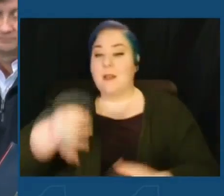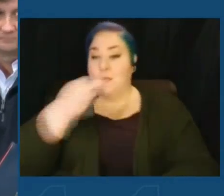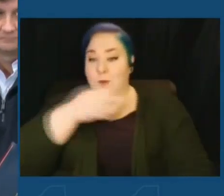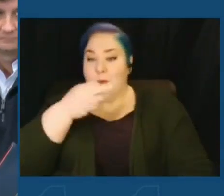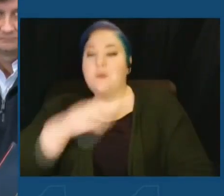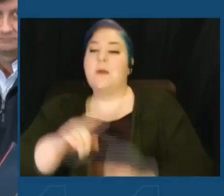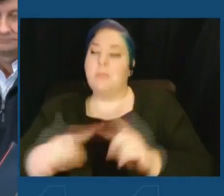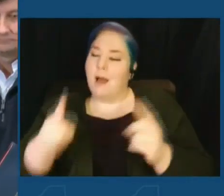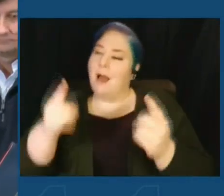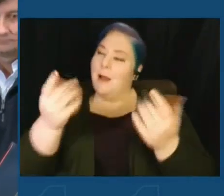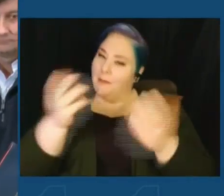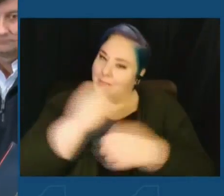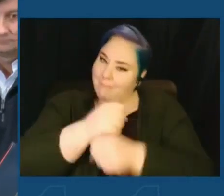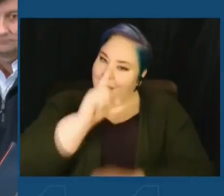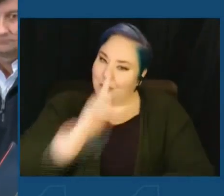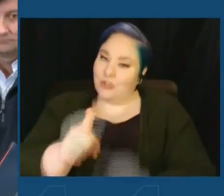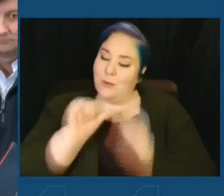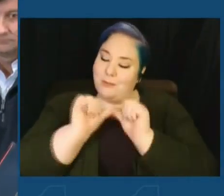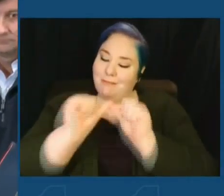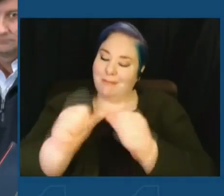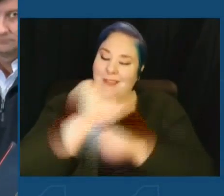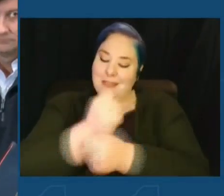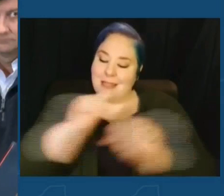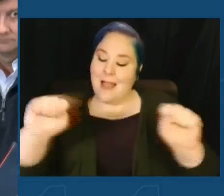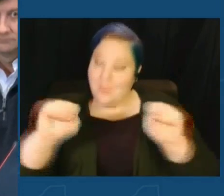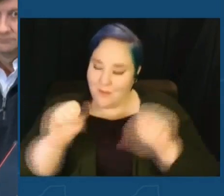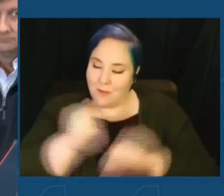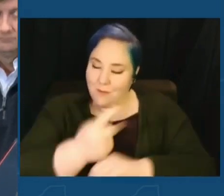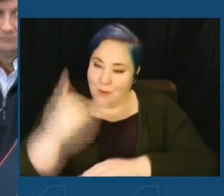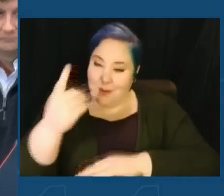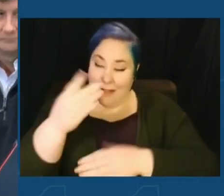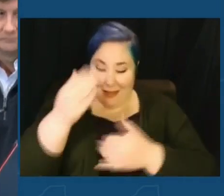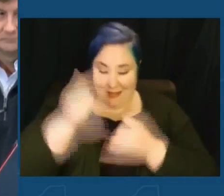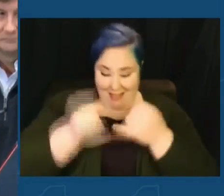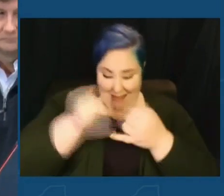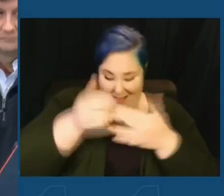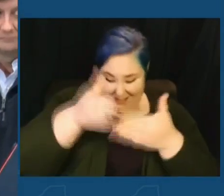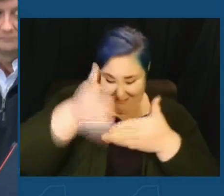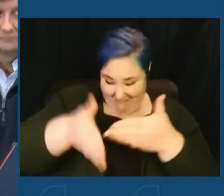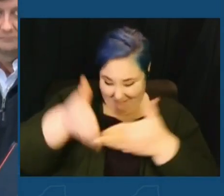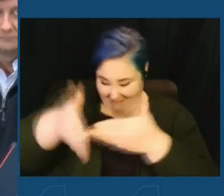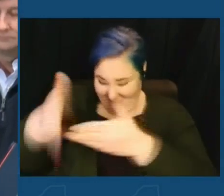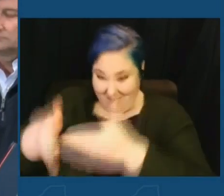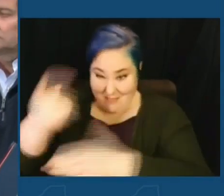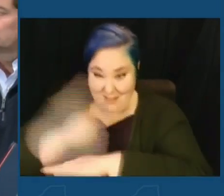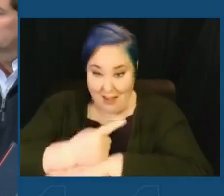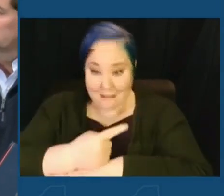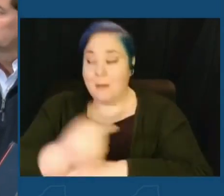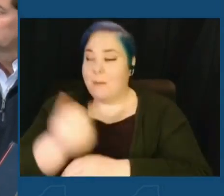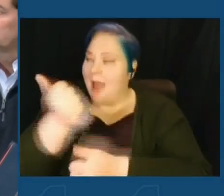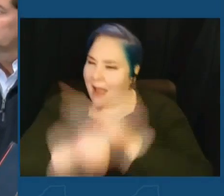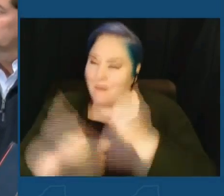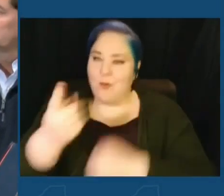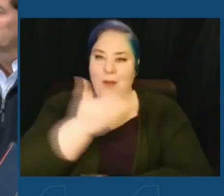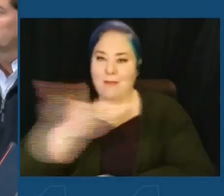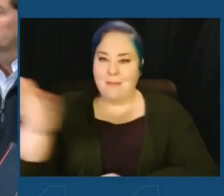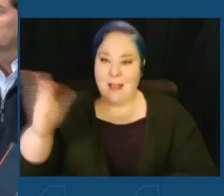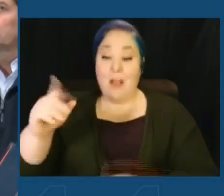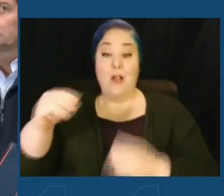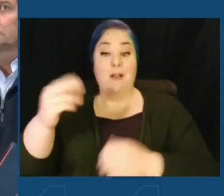and keep all of our first responders and the snowplow drivers and everyone else who's out there in a uniform